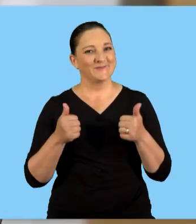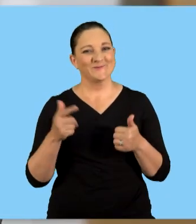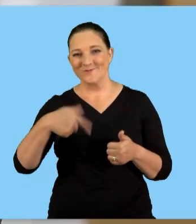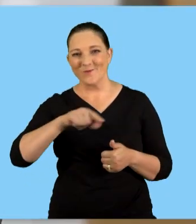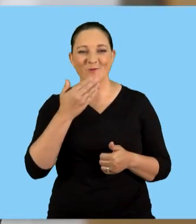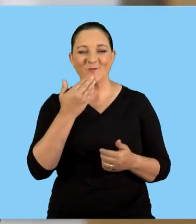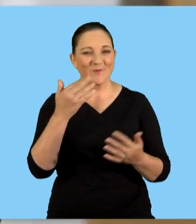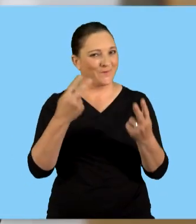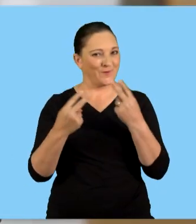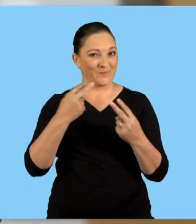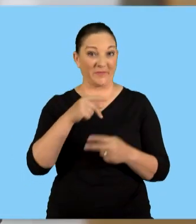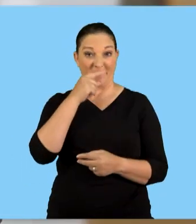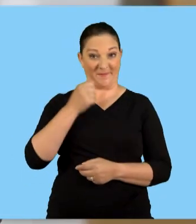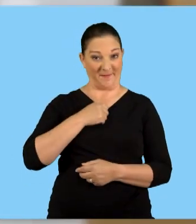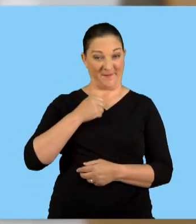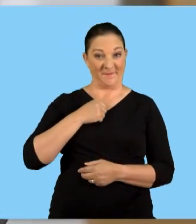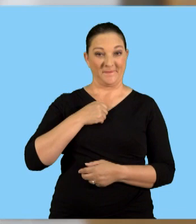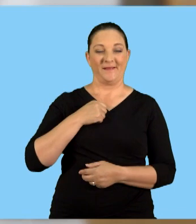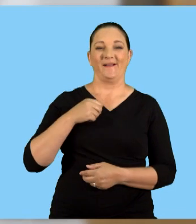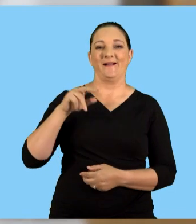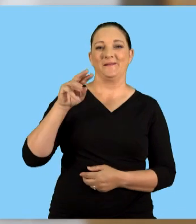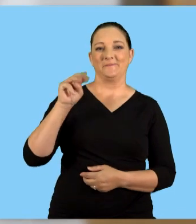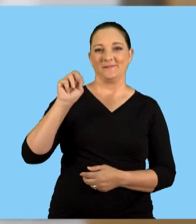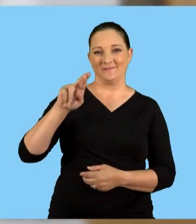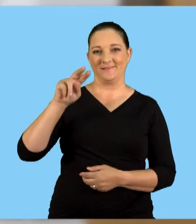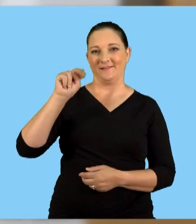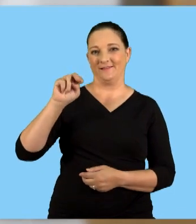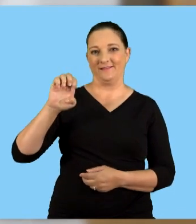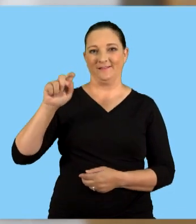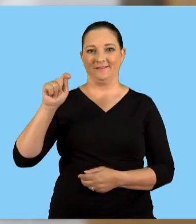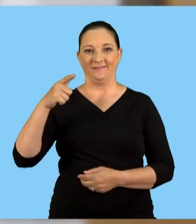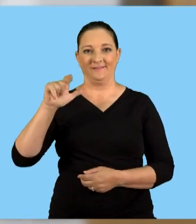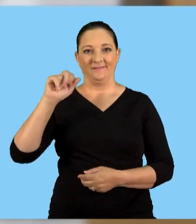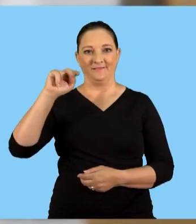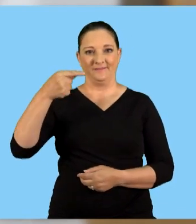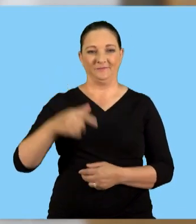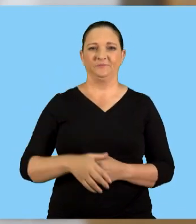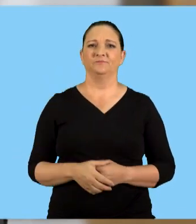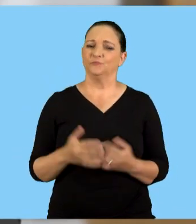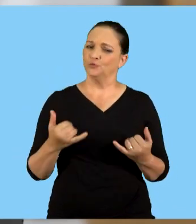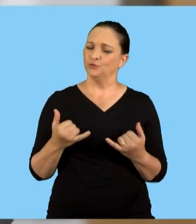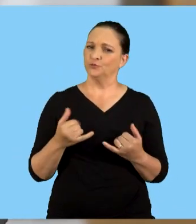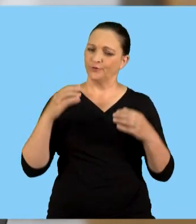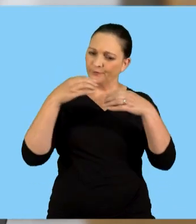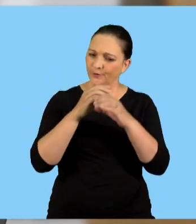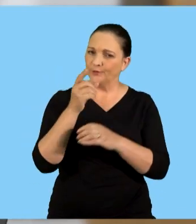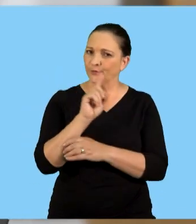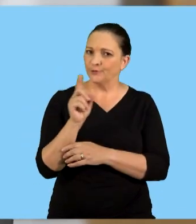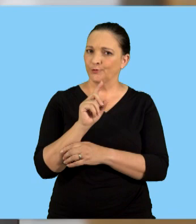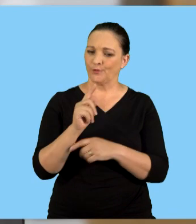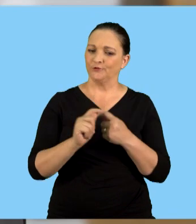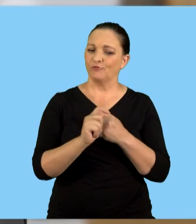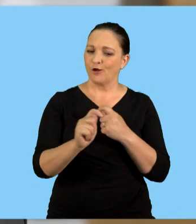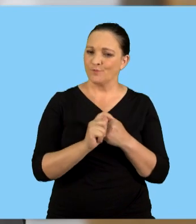all our viewers out there. My name is Heinrich Neetling and welcome to Mathematical Literacy. In today's lesson, we'll focus on transport maps